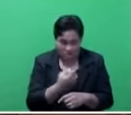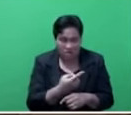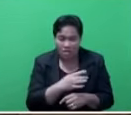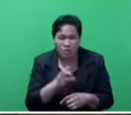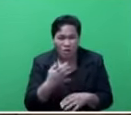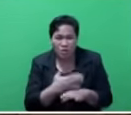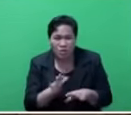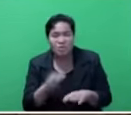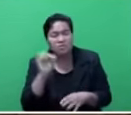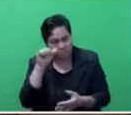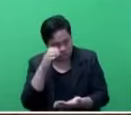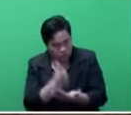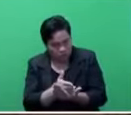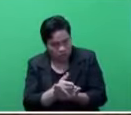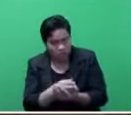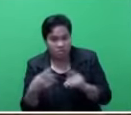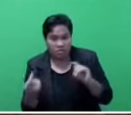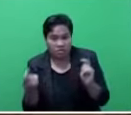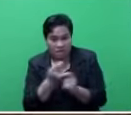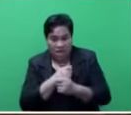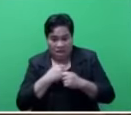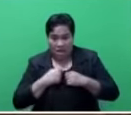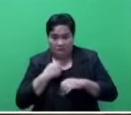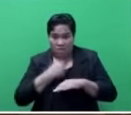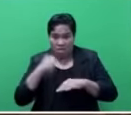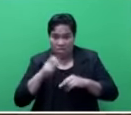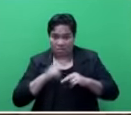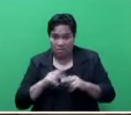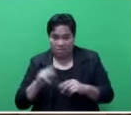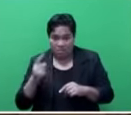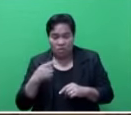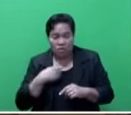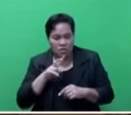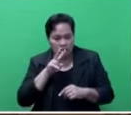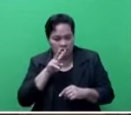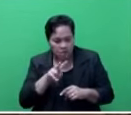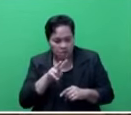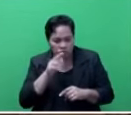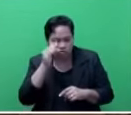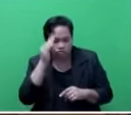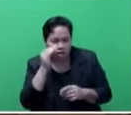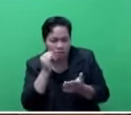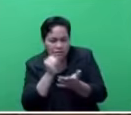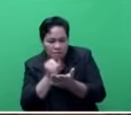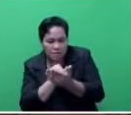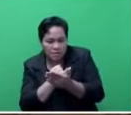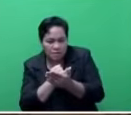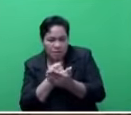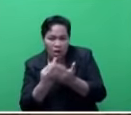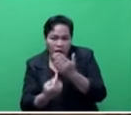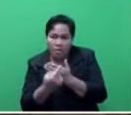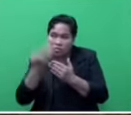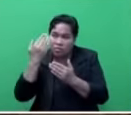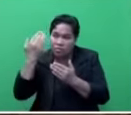is true also. The reform that our government is doing is a reform where we saw the shortcomings of the reforms that were taken place